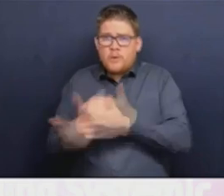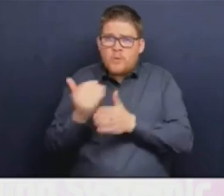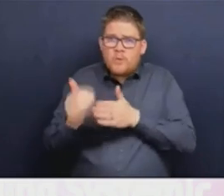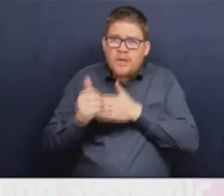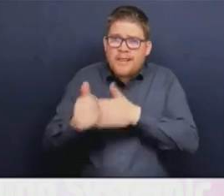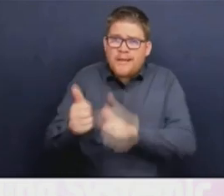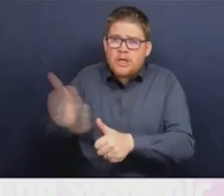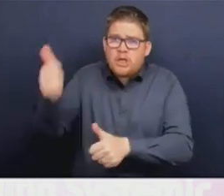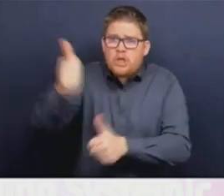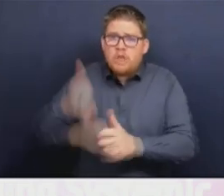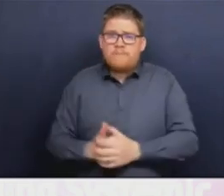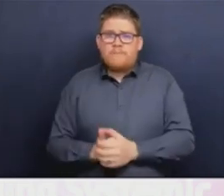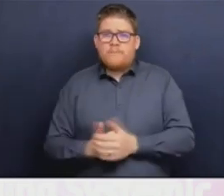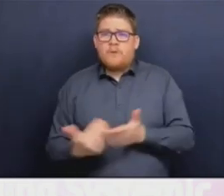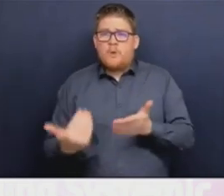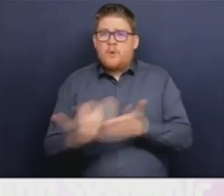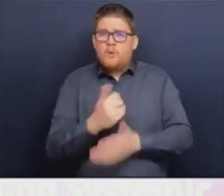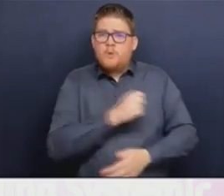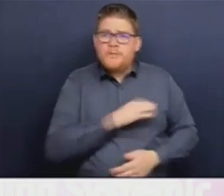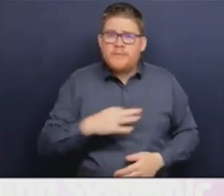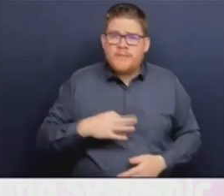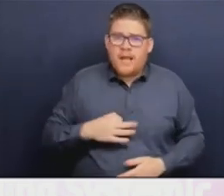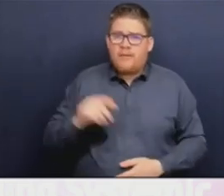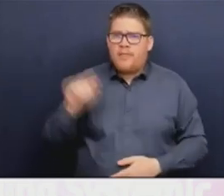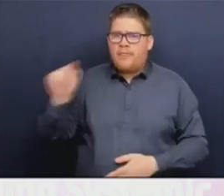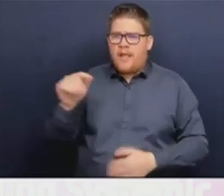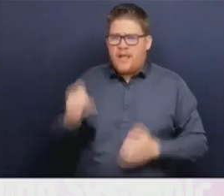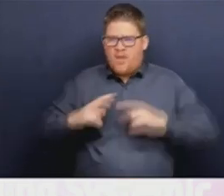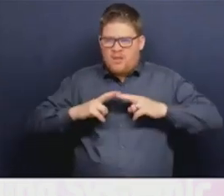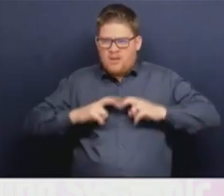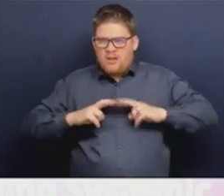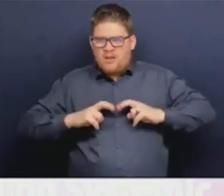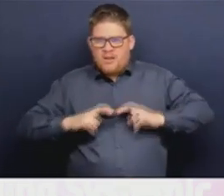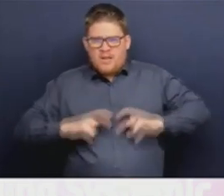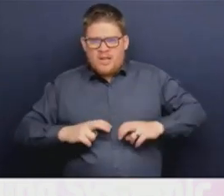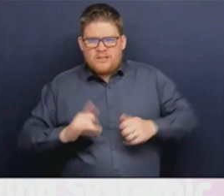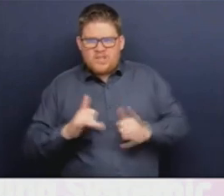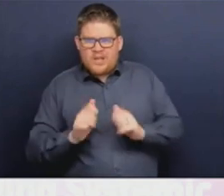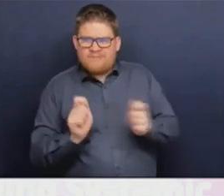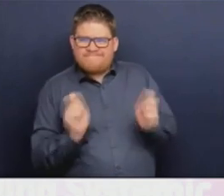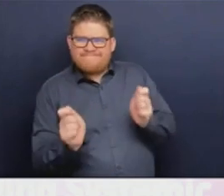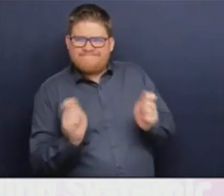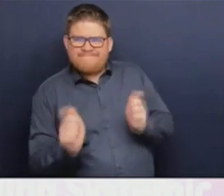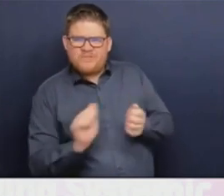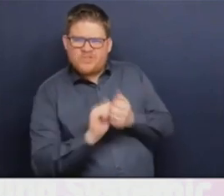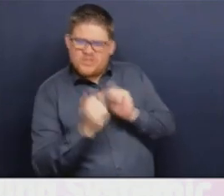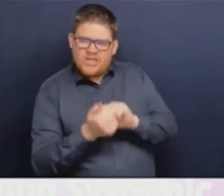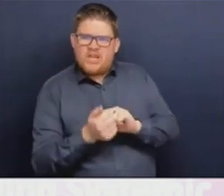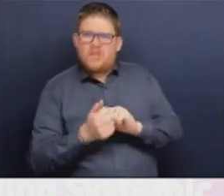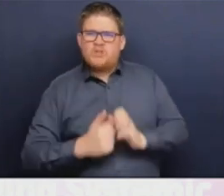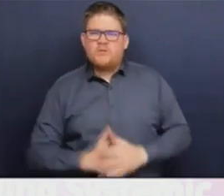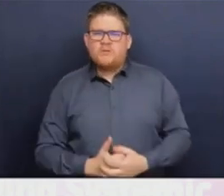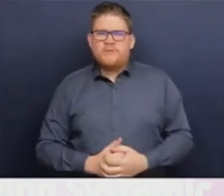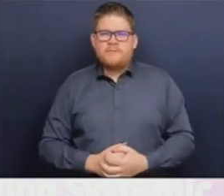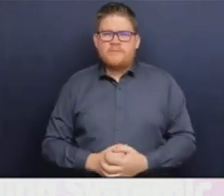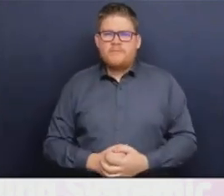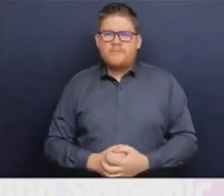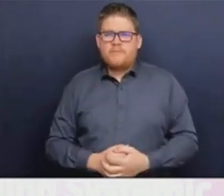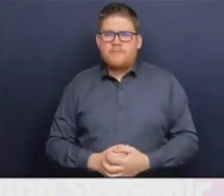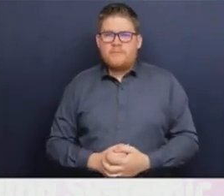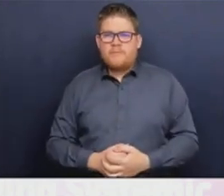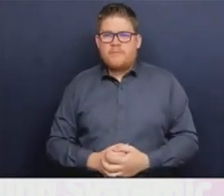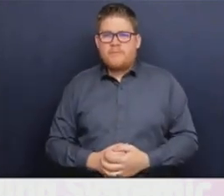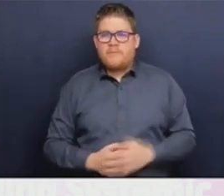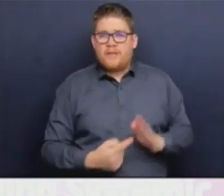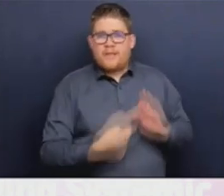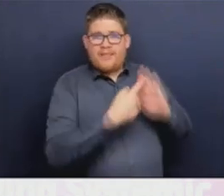identify problems and deal with them. The advantage of having a comprehensive race-based data collection is that we can shape